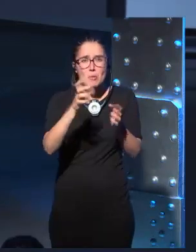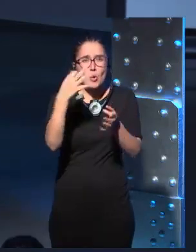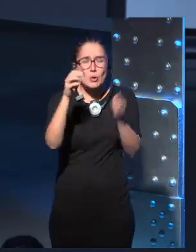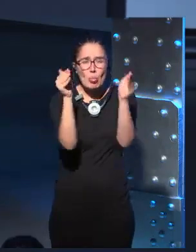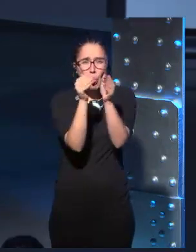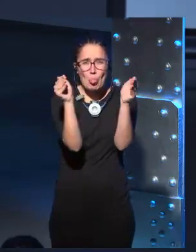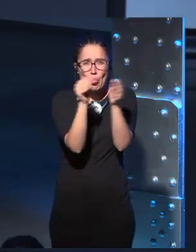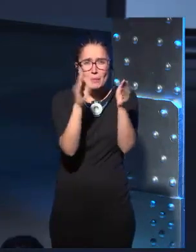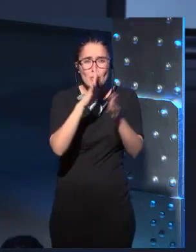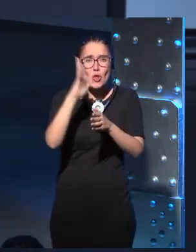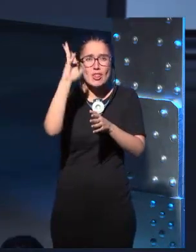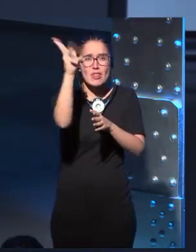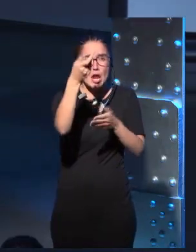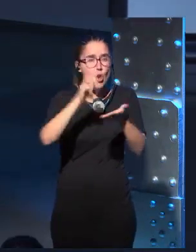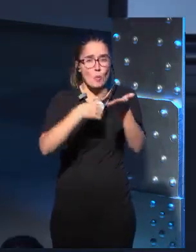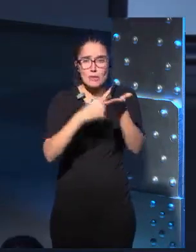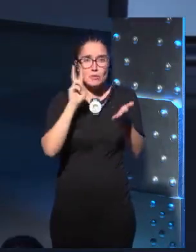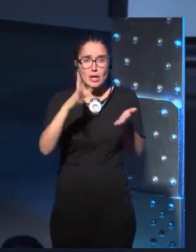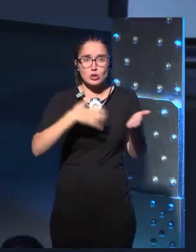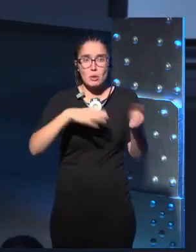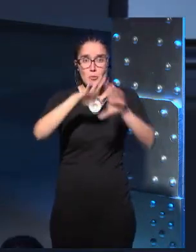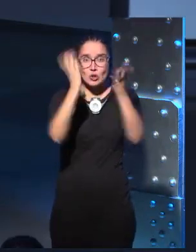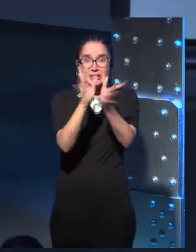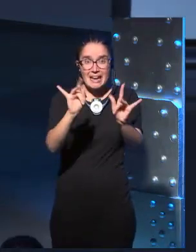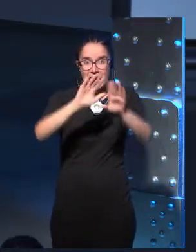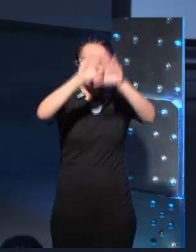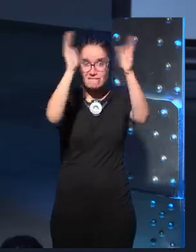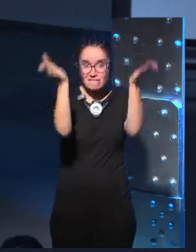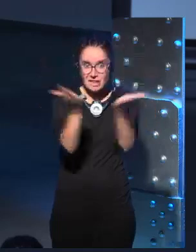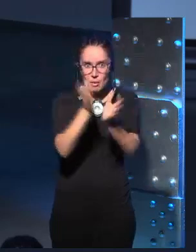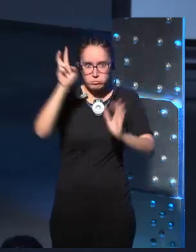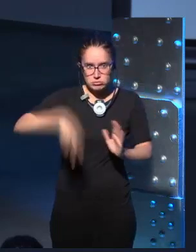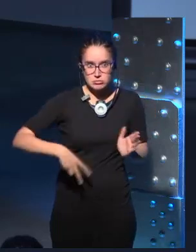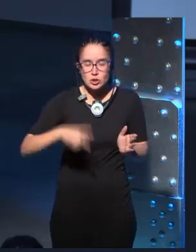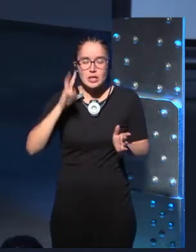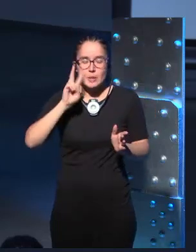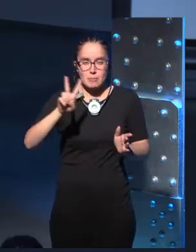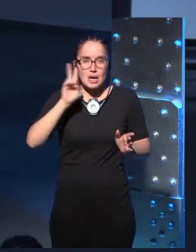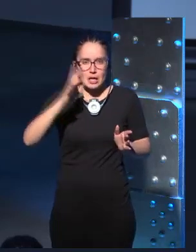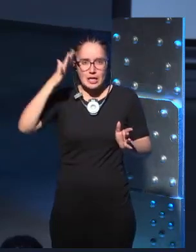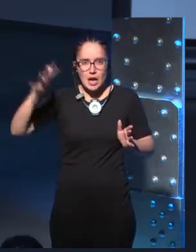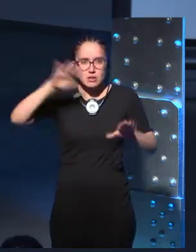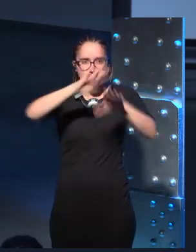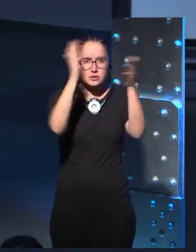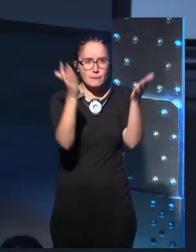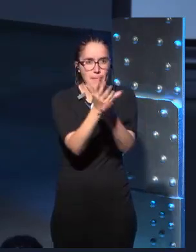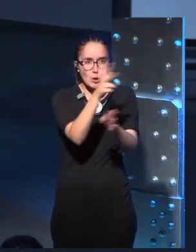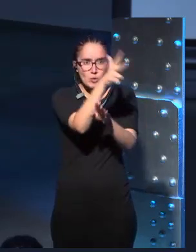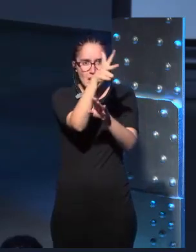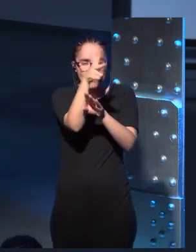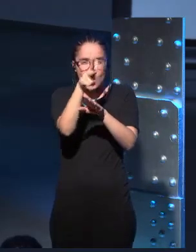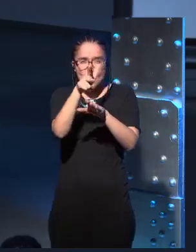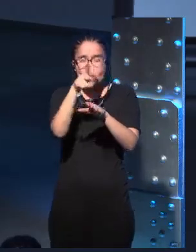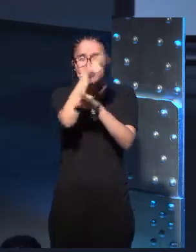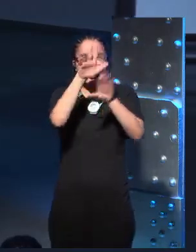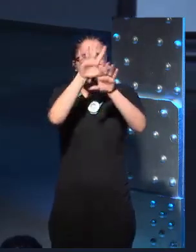because the Earth is round. Now imagine you could walk around the Earth with a camera and take a picture of the night sky every night, and you